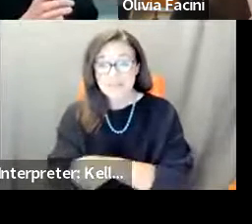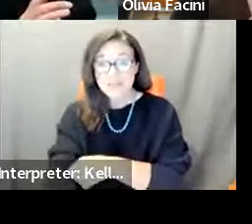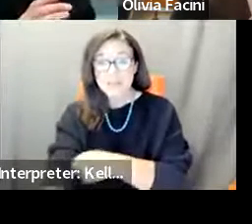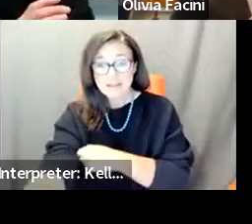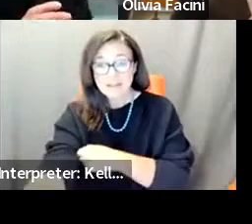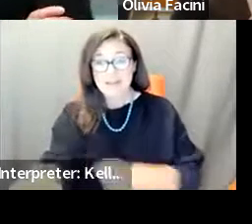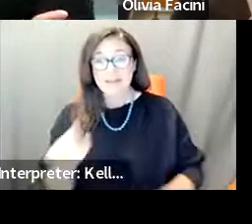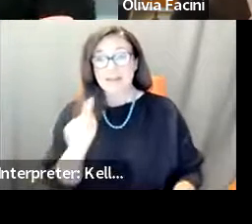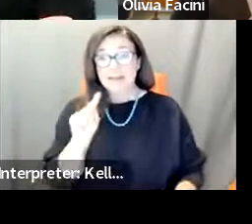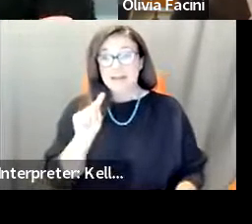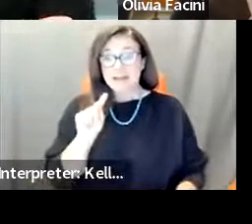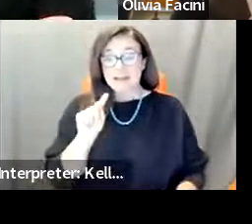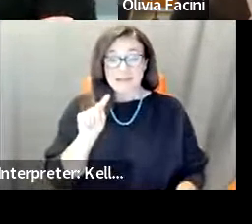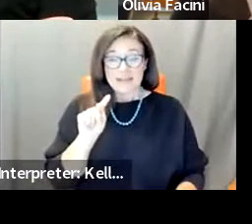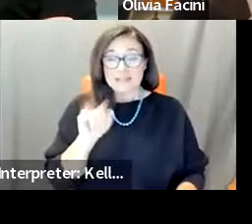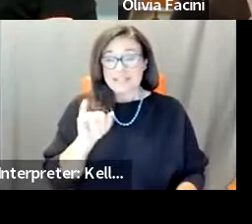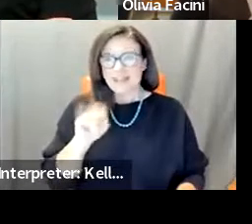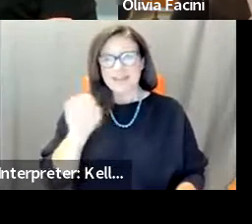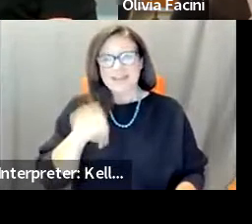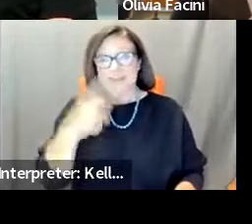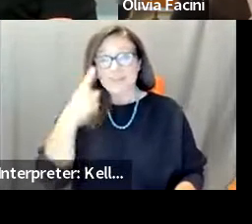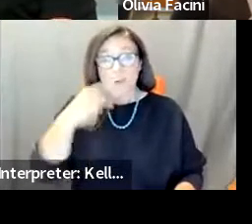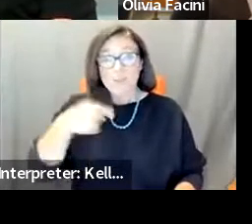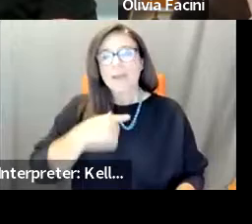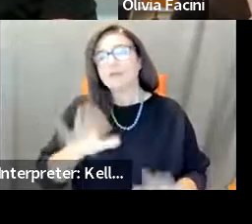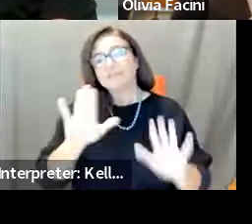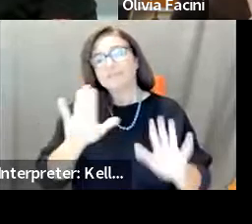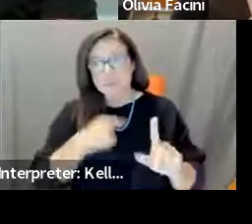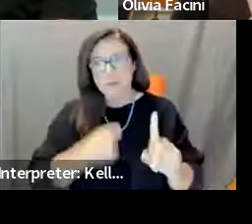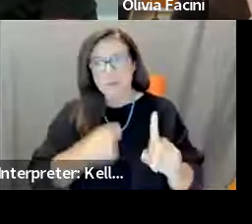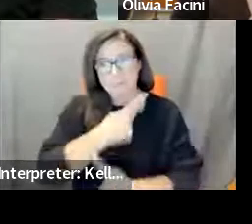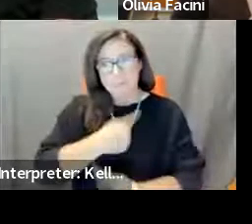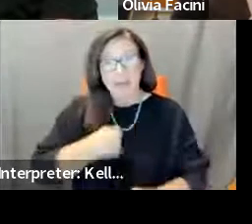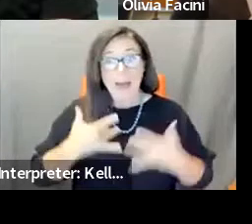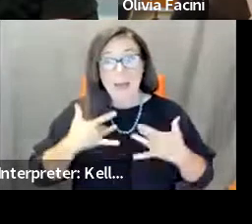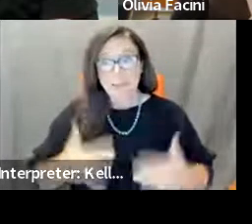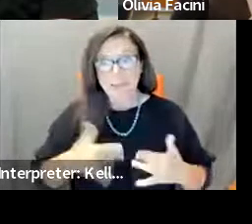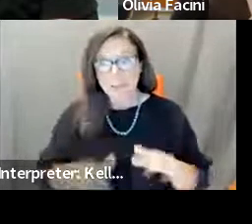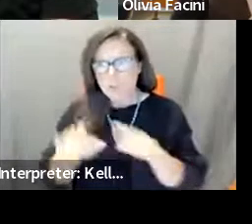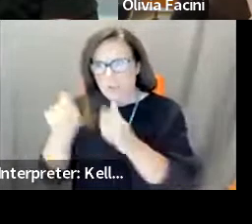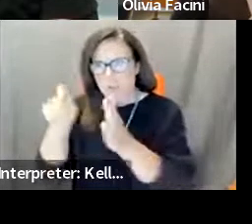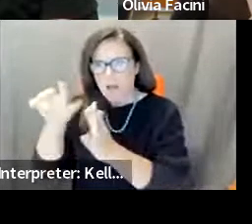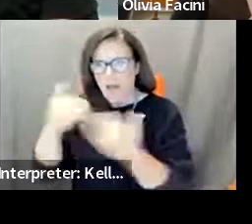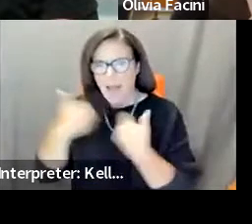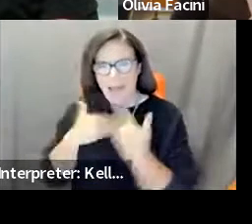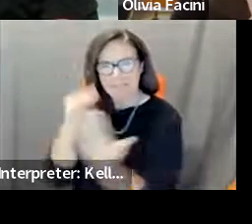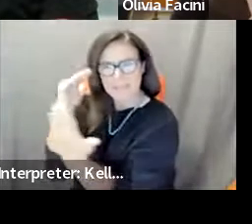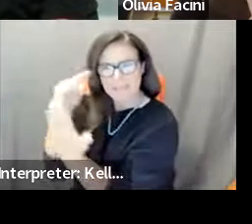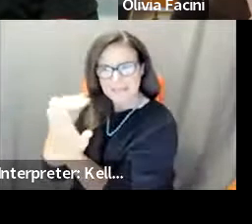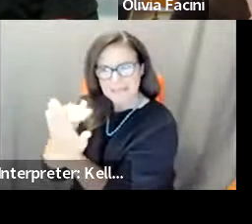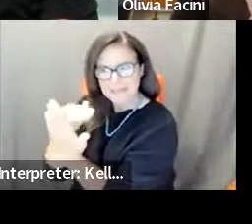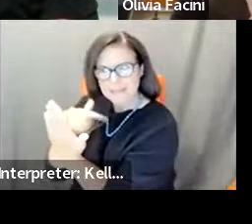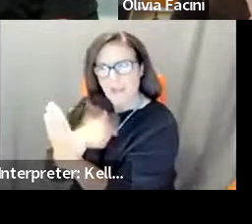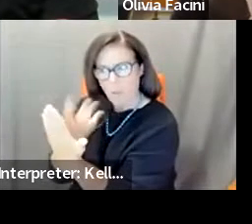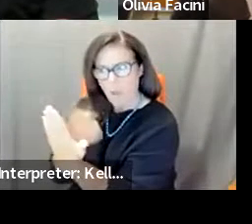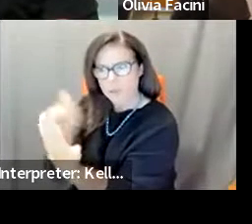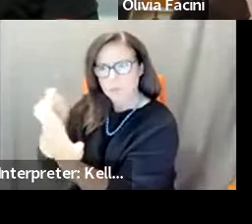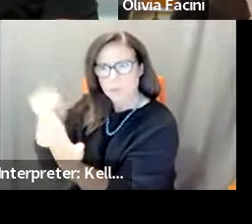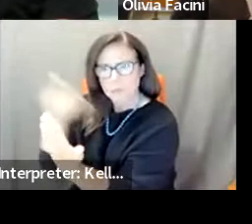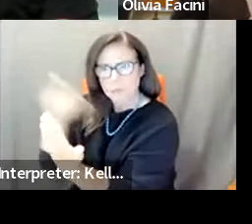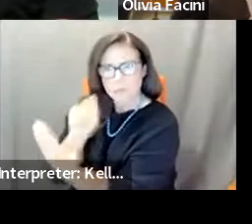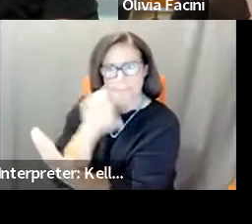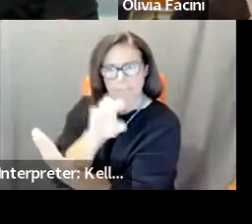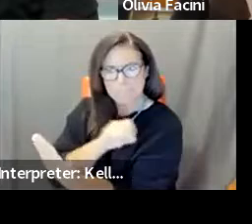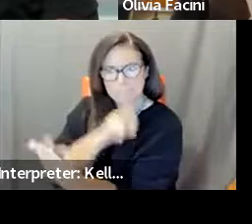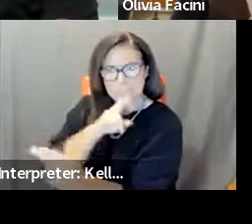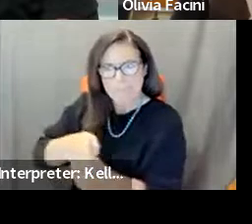have all of these notes because I tend to like go off sometimes. So I wanted to make sure to be very deliberate in the things that I'm saying.